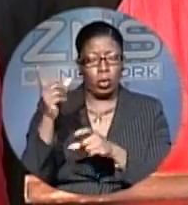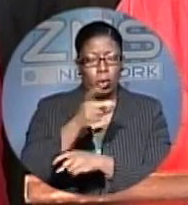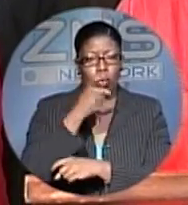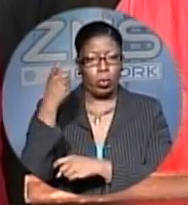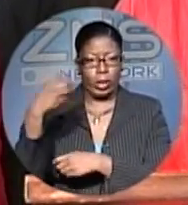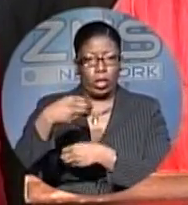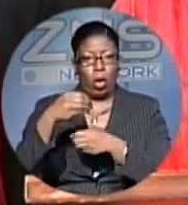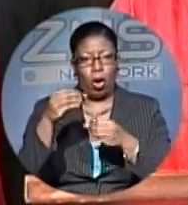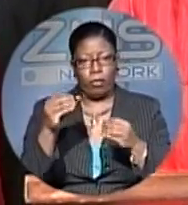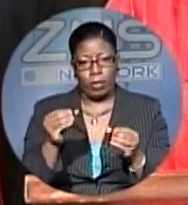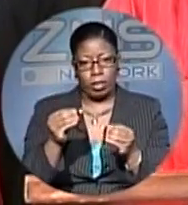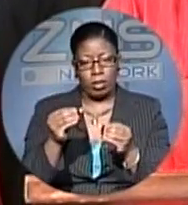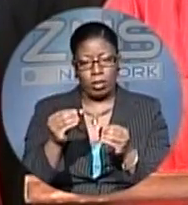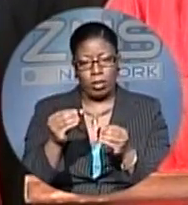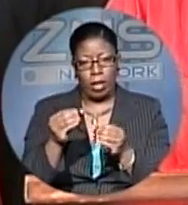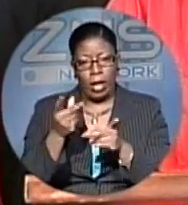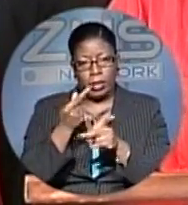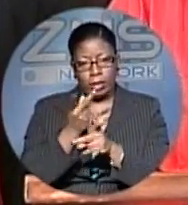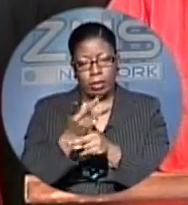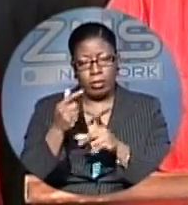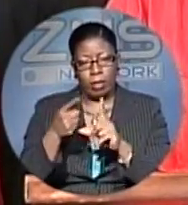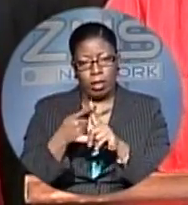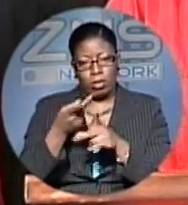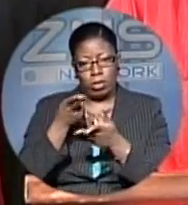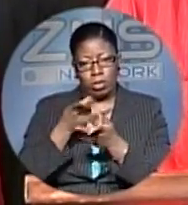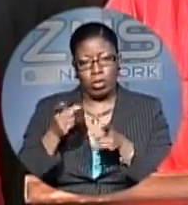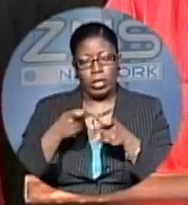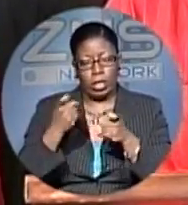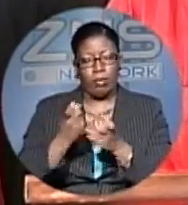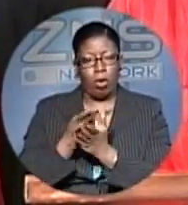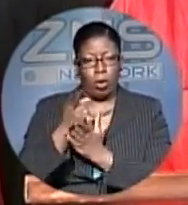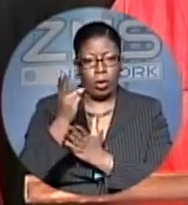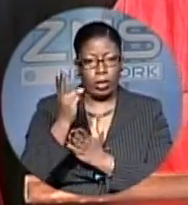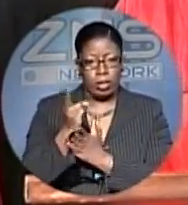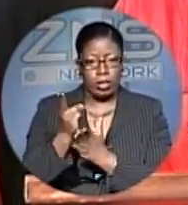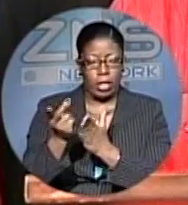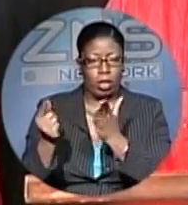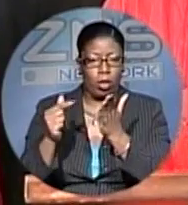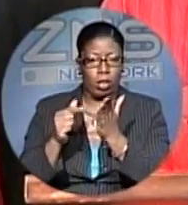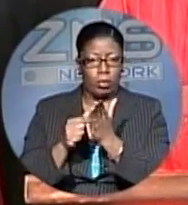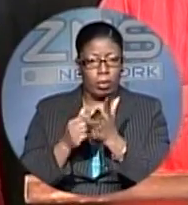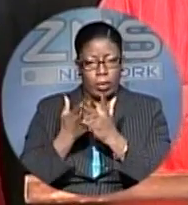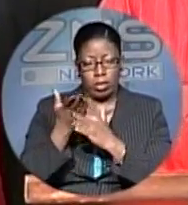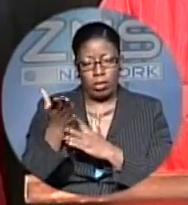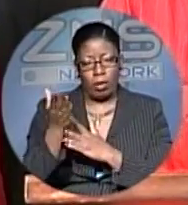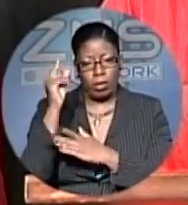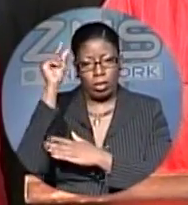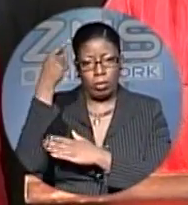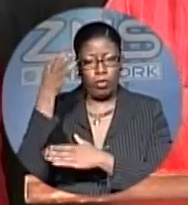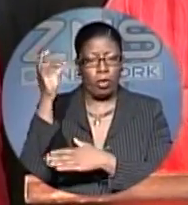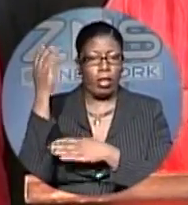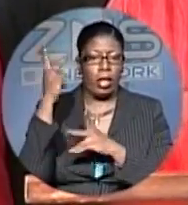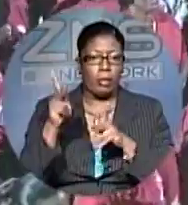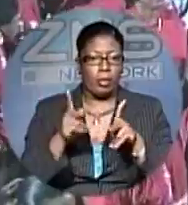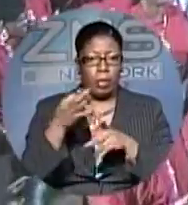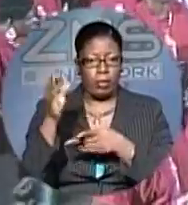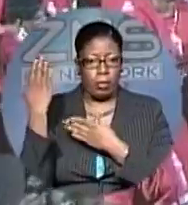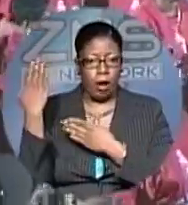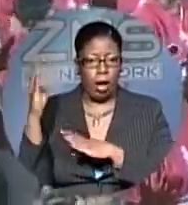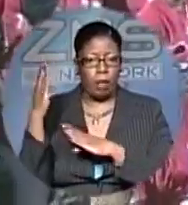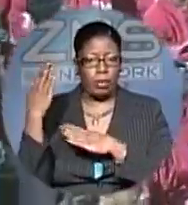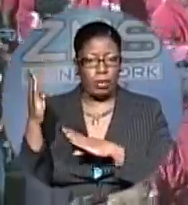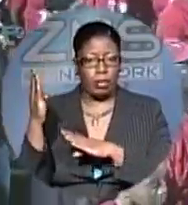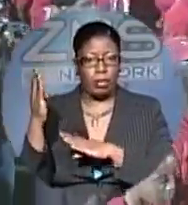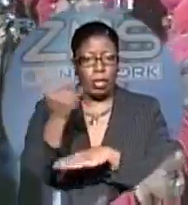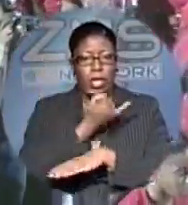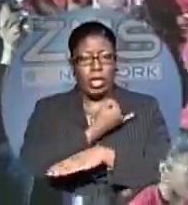office, and to equip us to continue to provide honest, accountable, and transparent government for the people of the Bahamas. Mr.